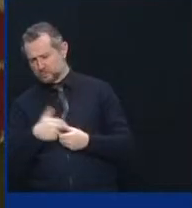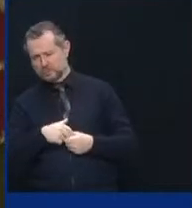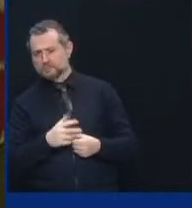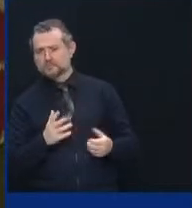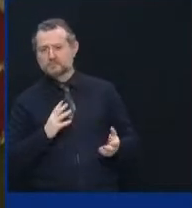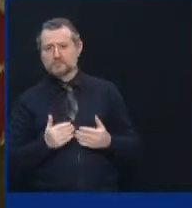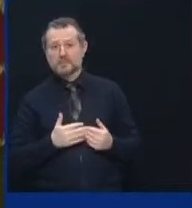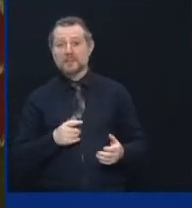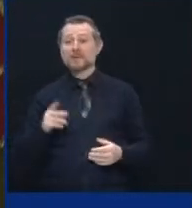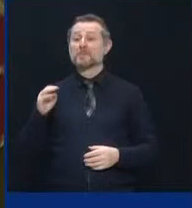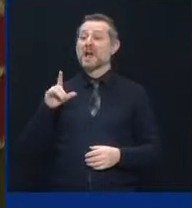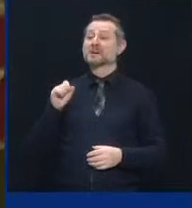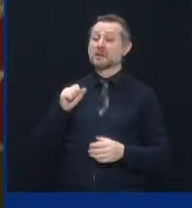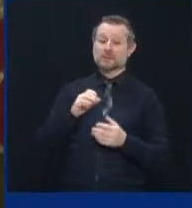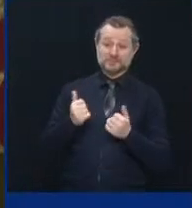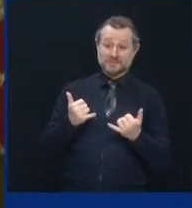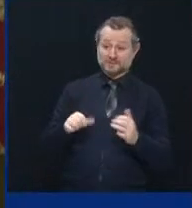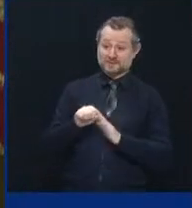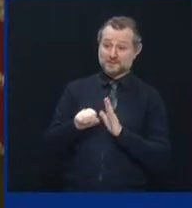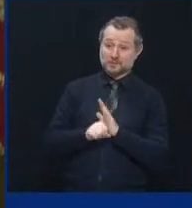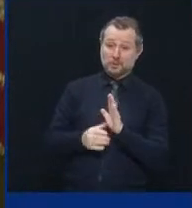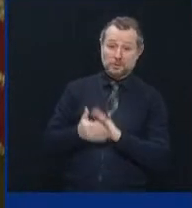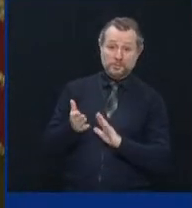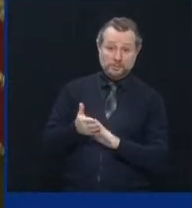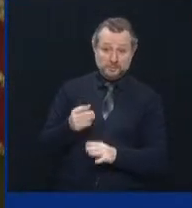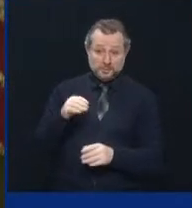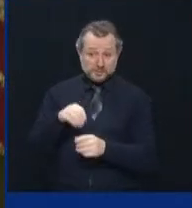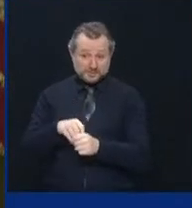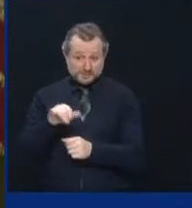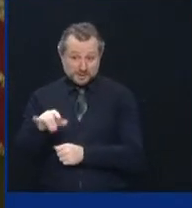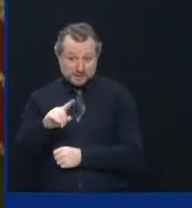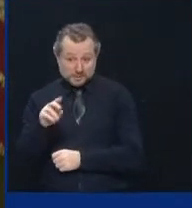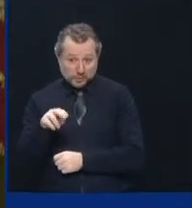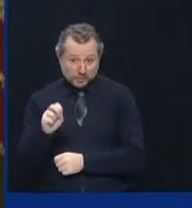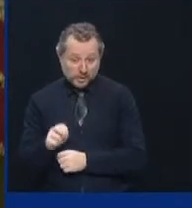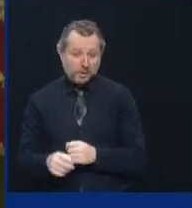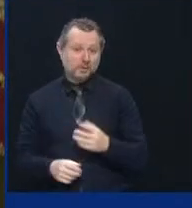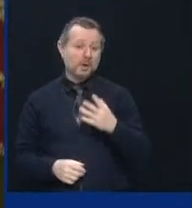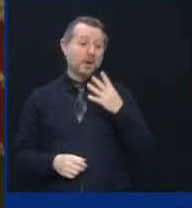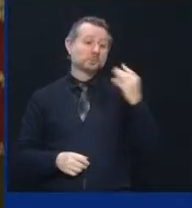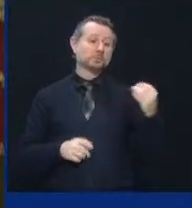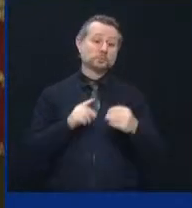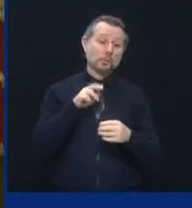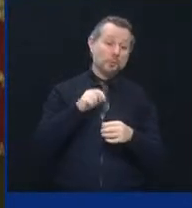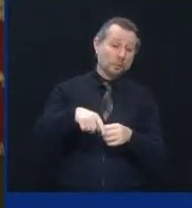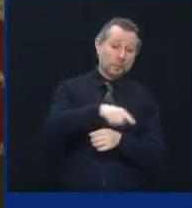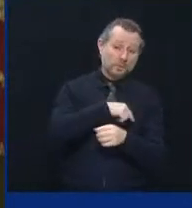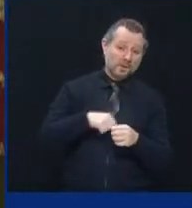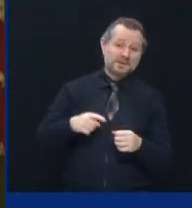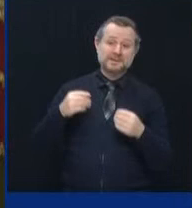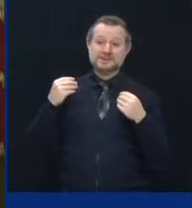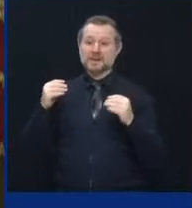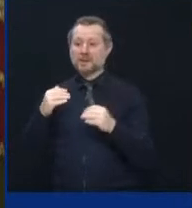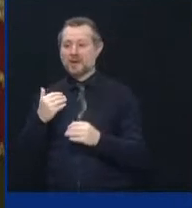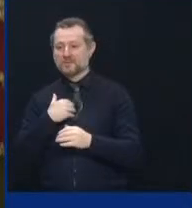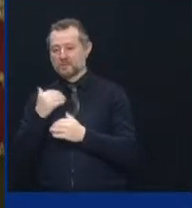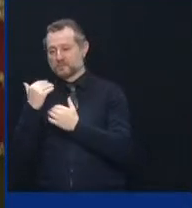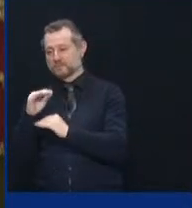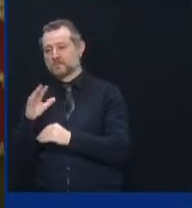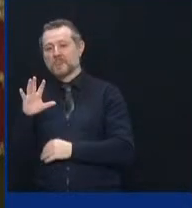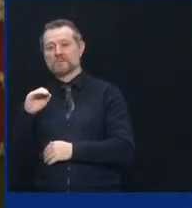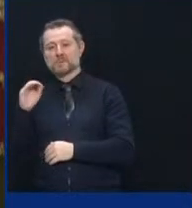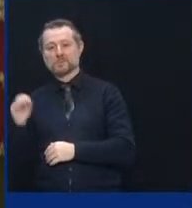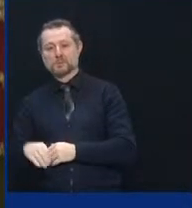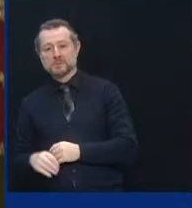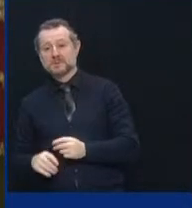generally speaking, whether you're in a zone or out of a zone, so retail is limited to, I believe it's 50%. There are certain testing requirements